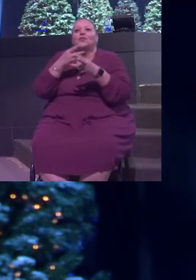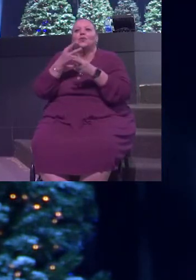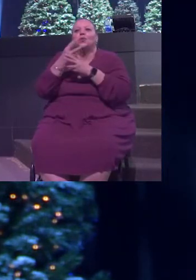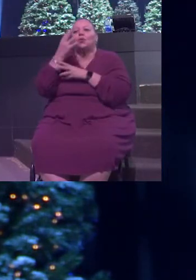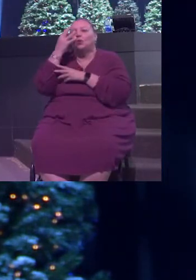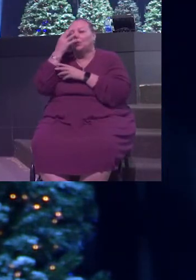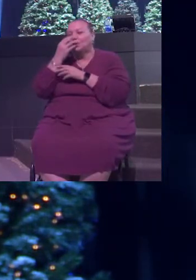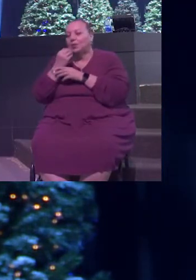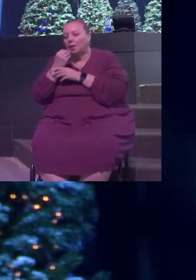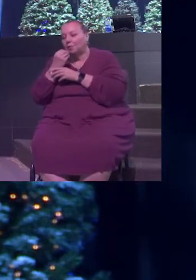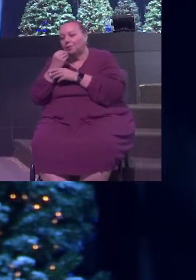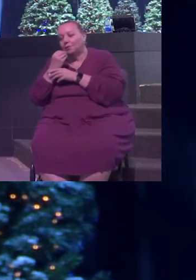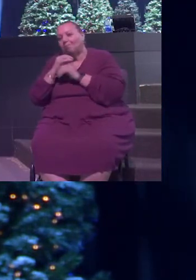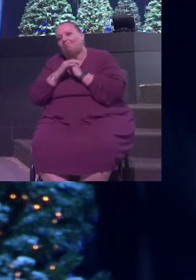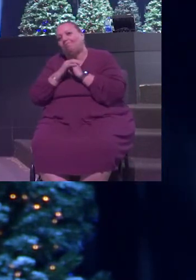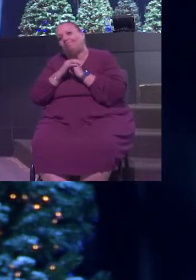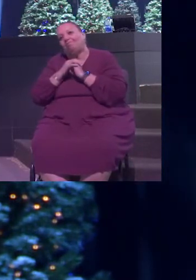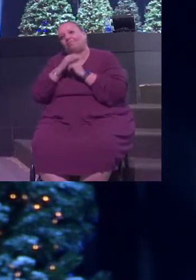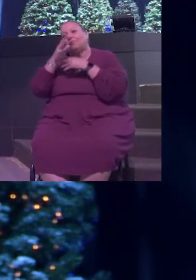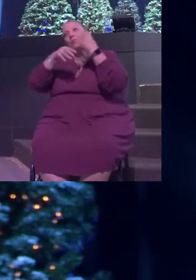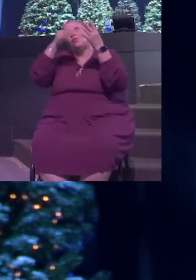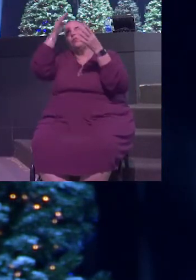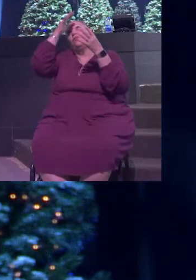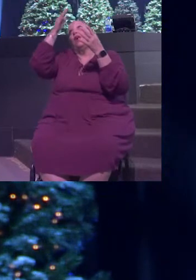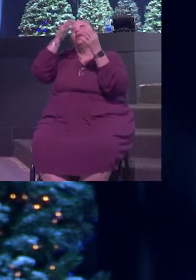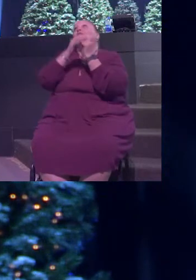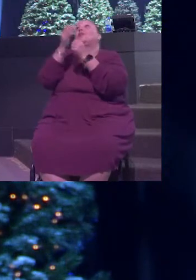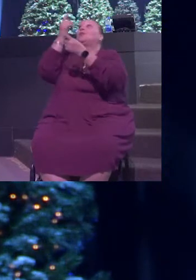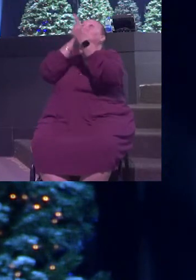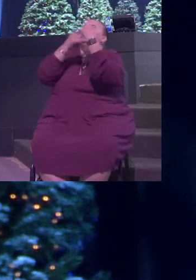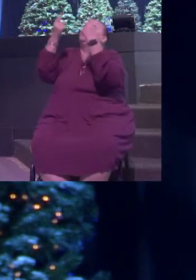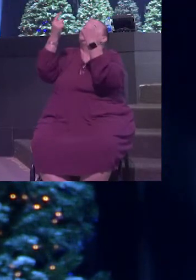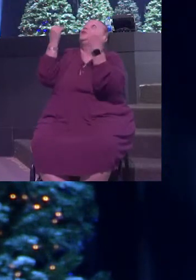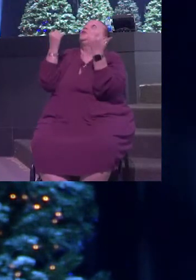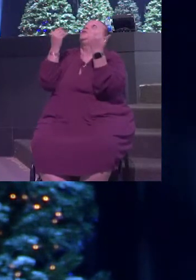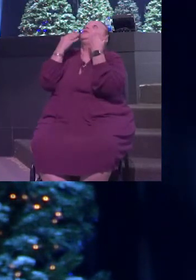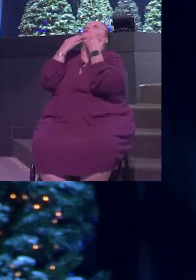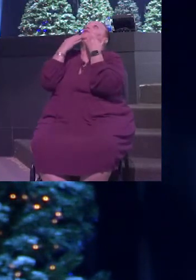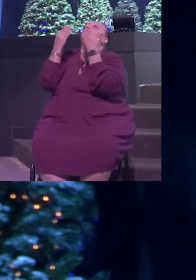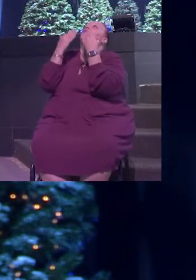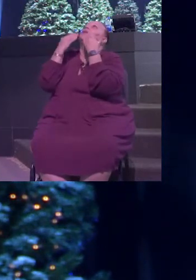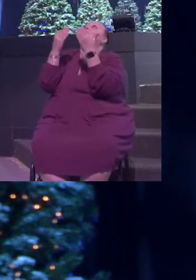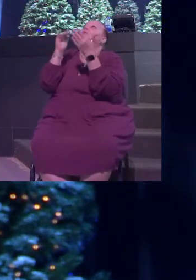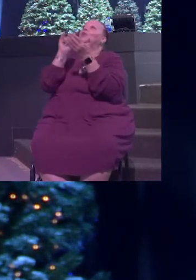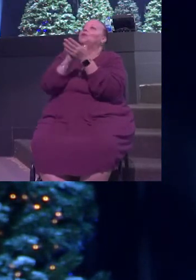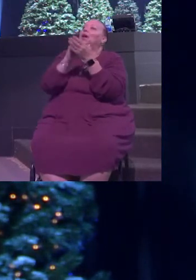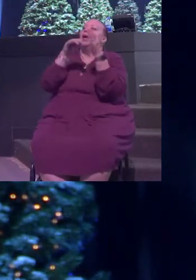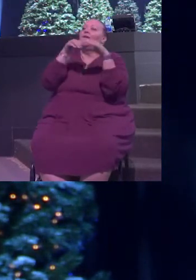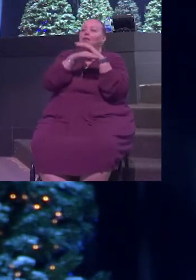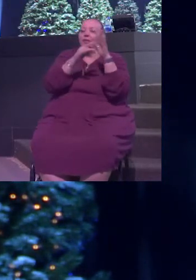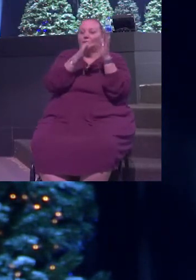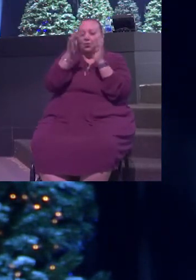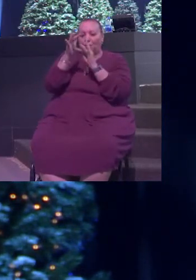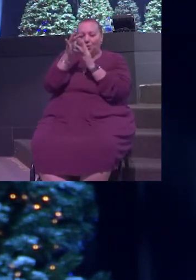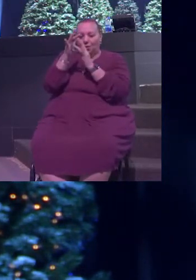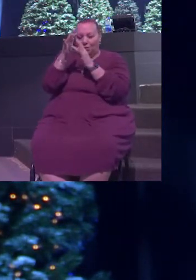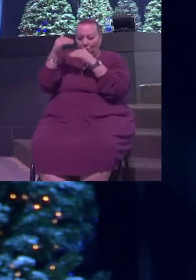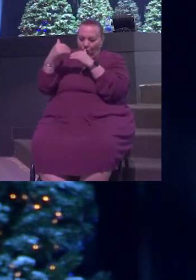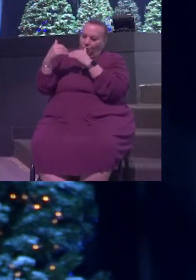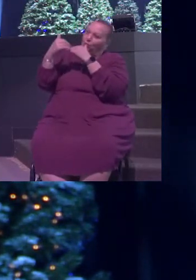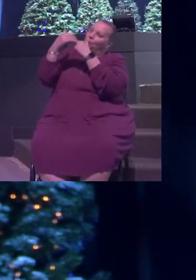slept. Heavenly Father, we come to you just so grateful that in Jesus you have sent